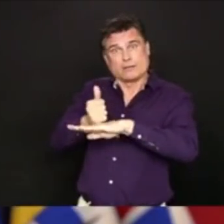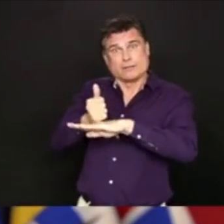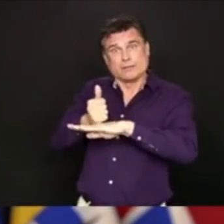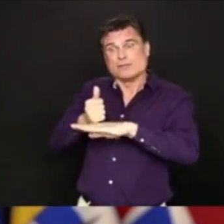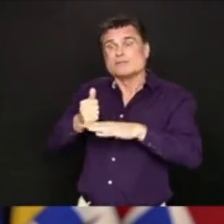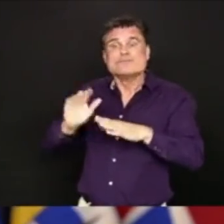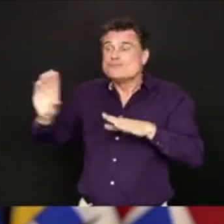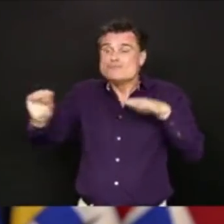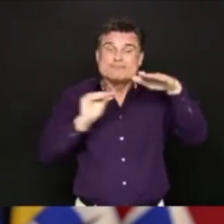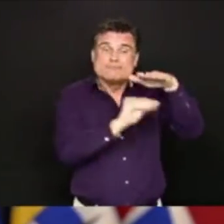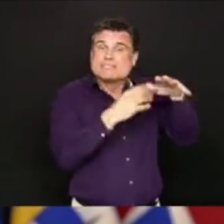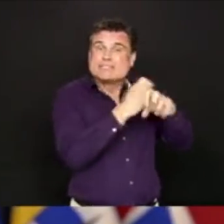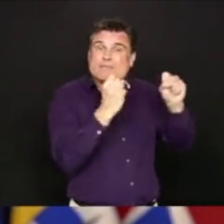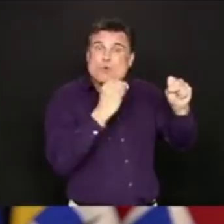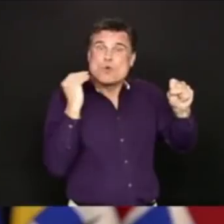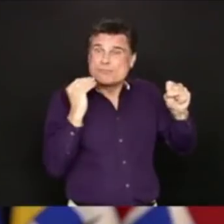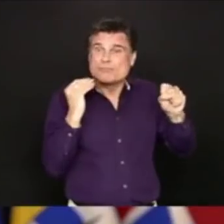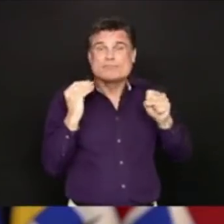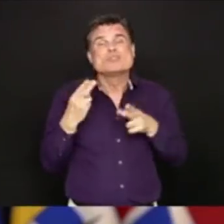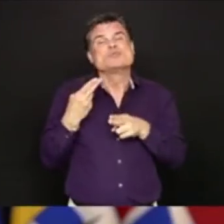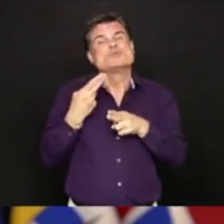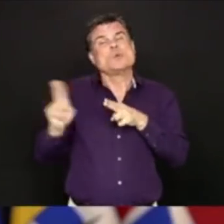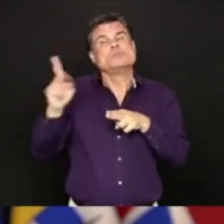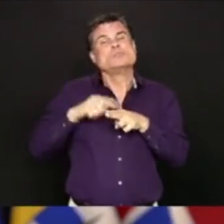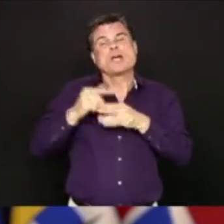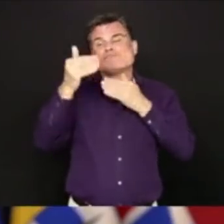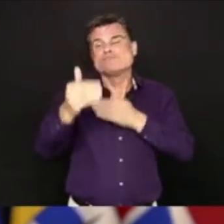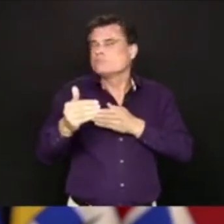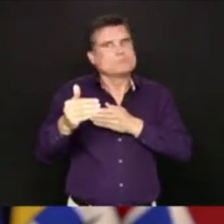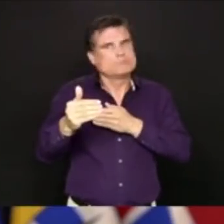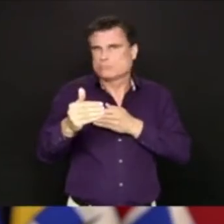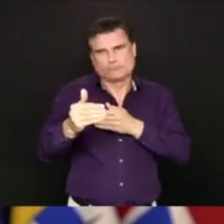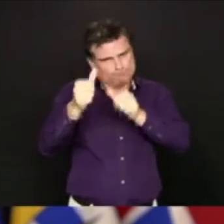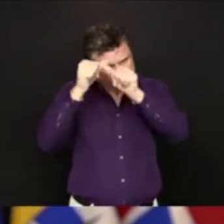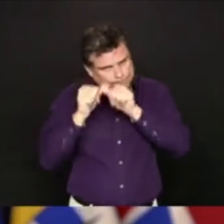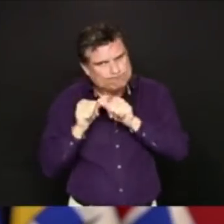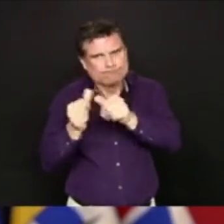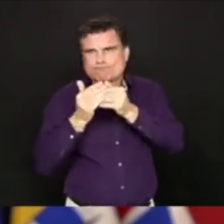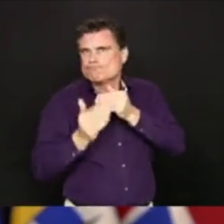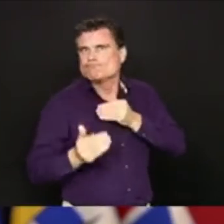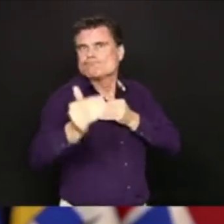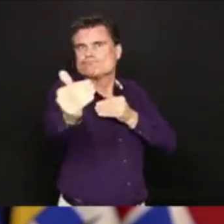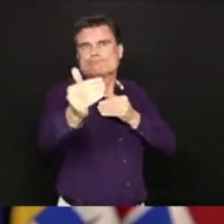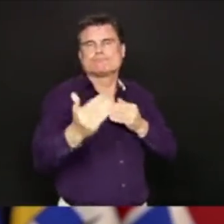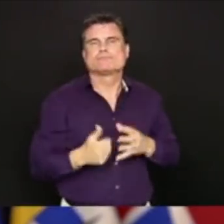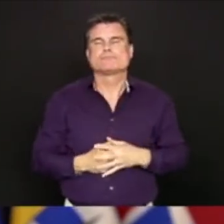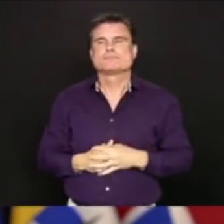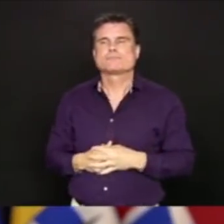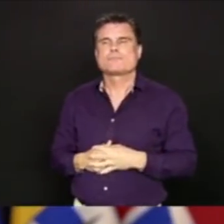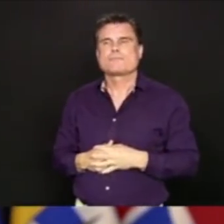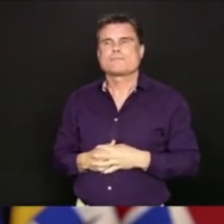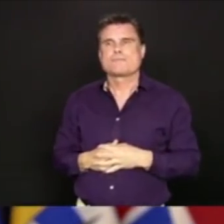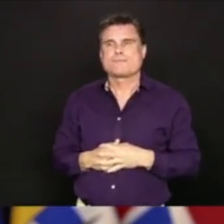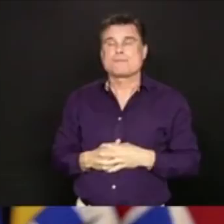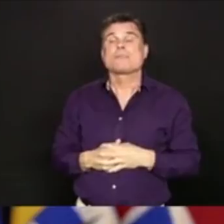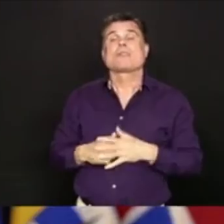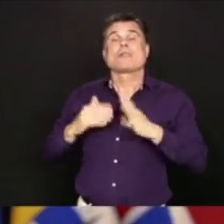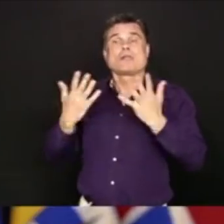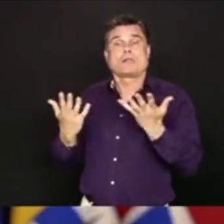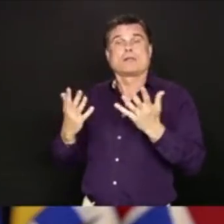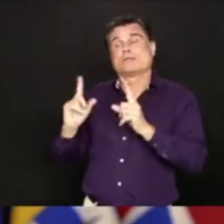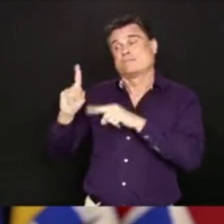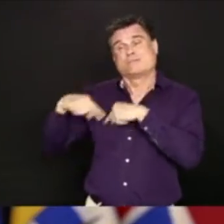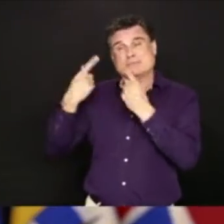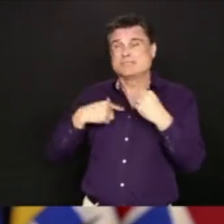I also, from the outset, have spoken about the importance of keeping safe physical distance from others and staying home when ill. These